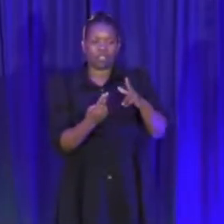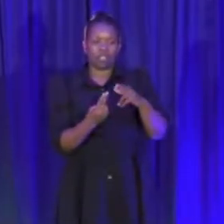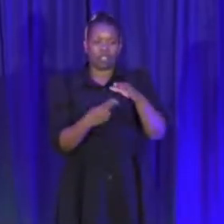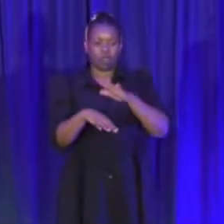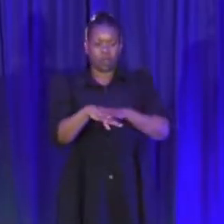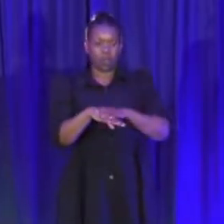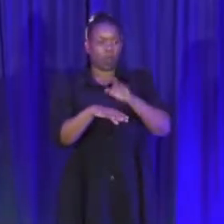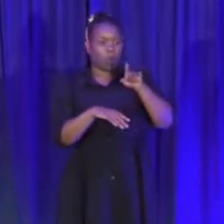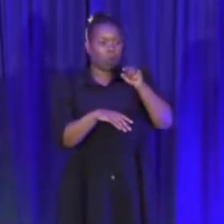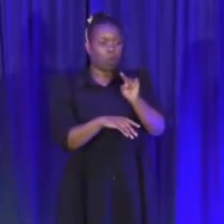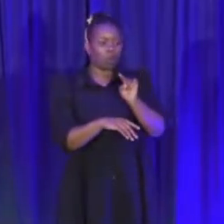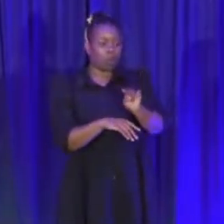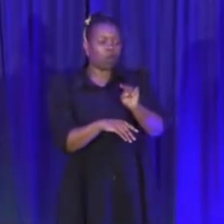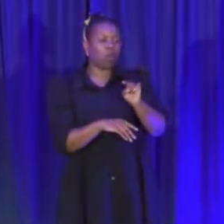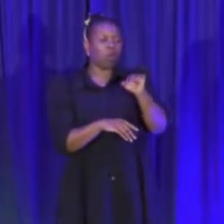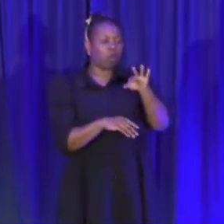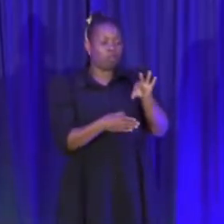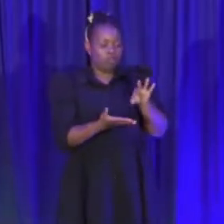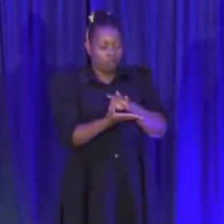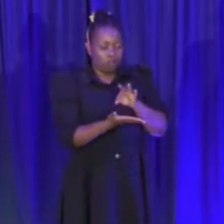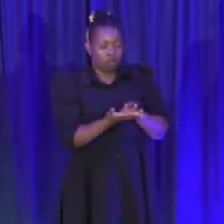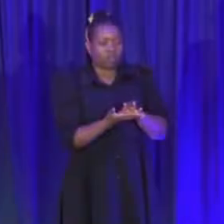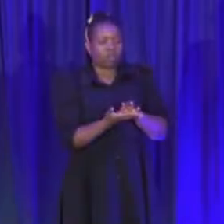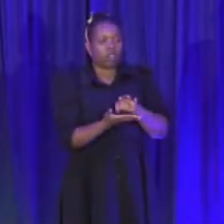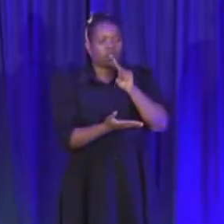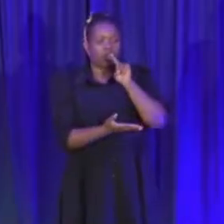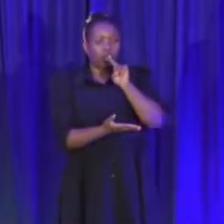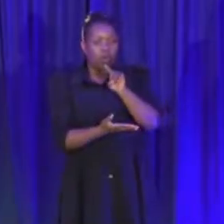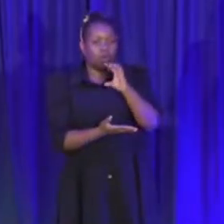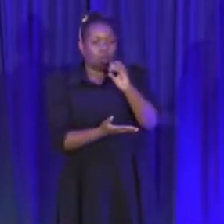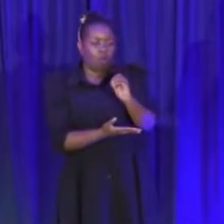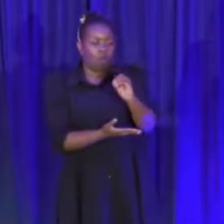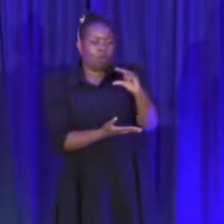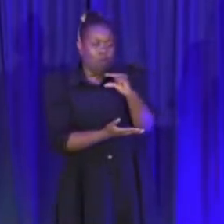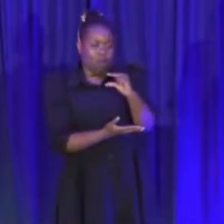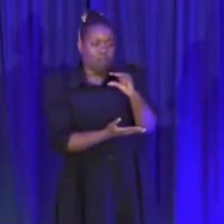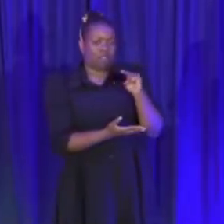vote.elections.org.za is where you do all of that. Register to vote.org and register to